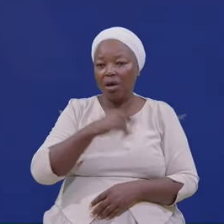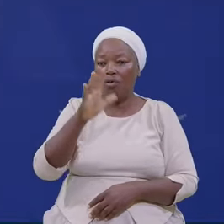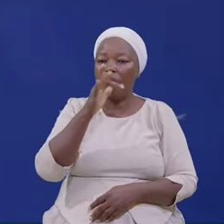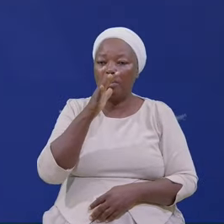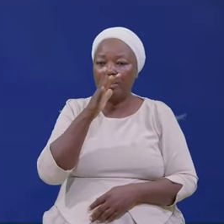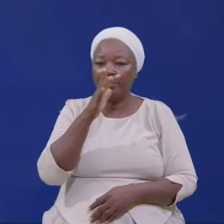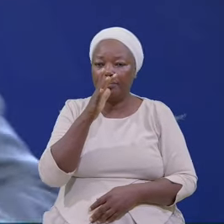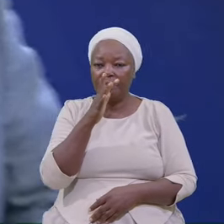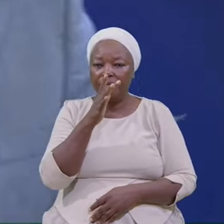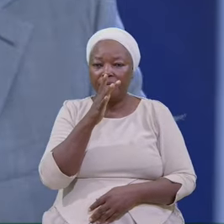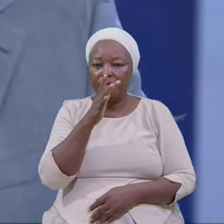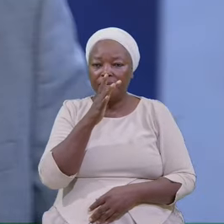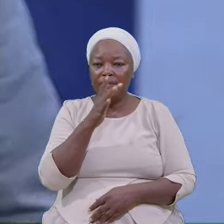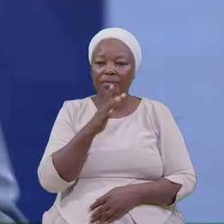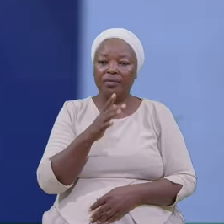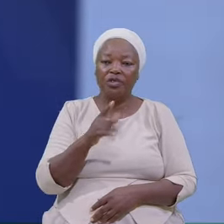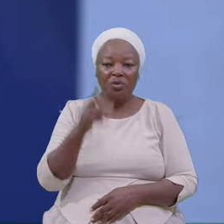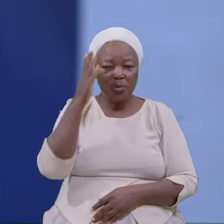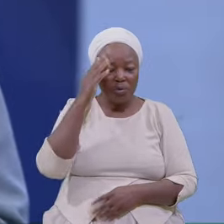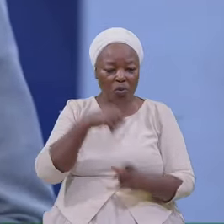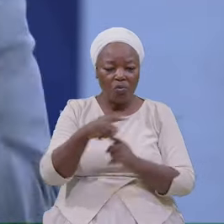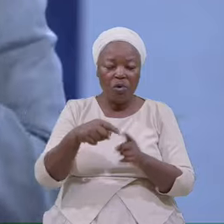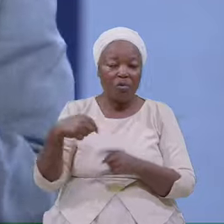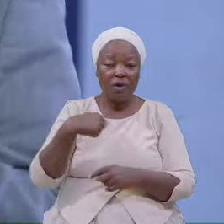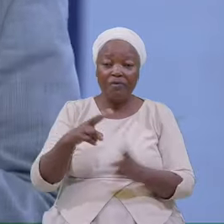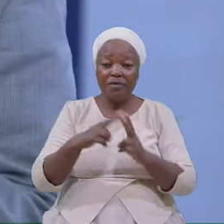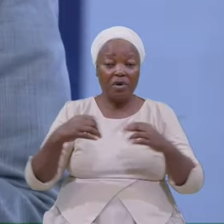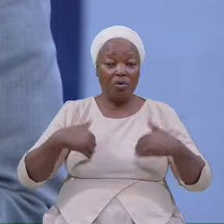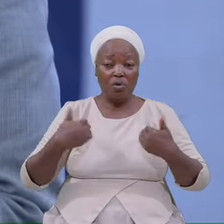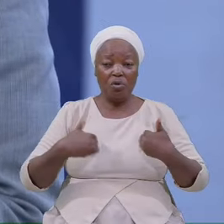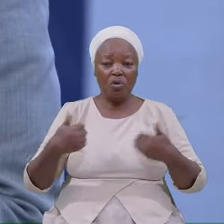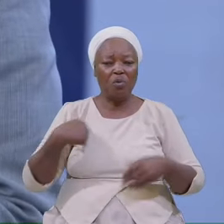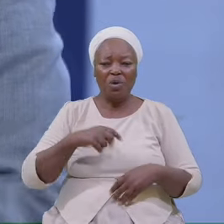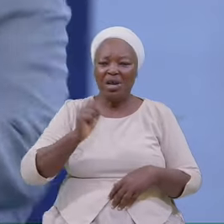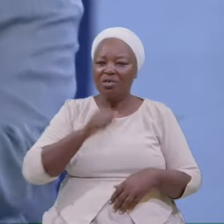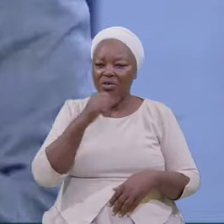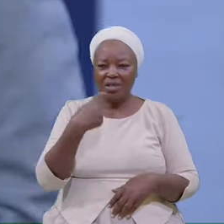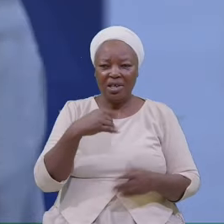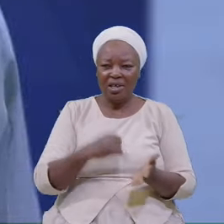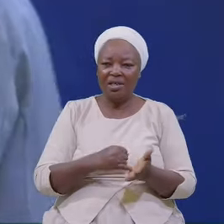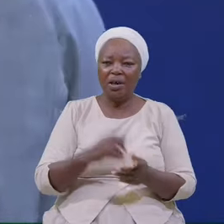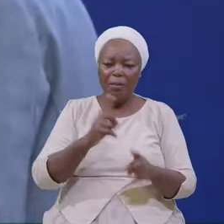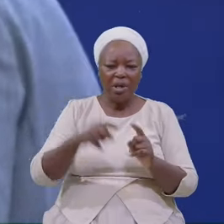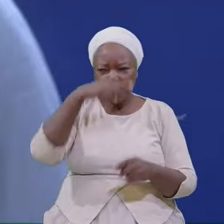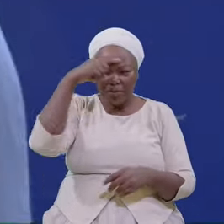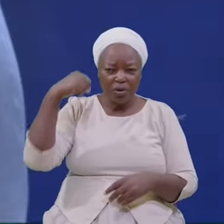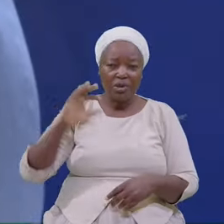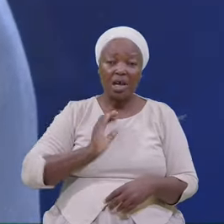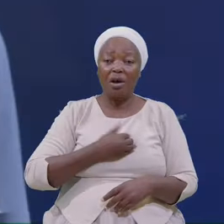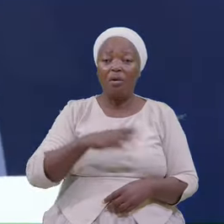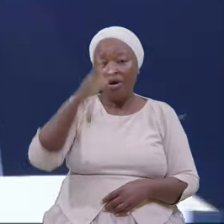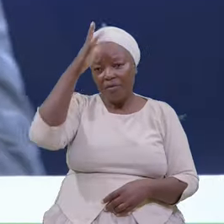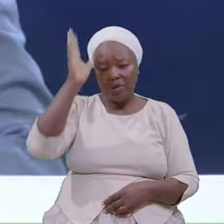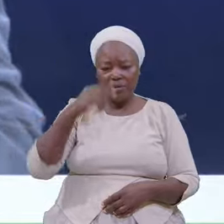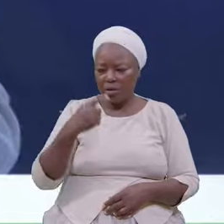mère. You know, when we're very young, we couldn't voice it out, but because our father will say, don't